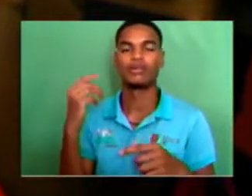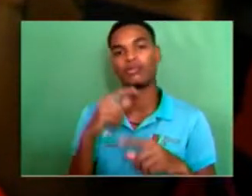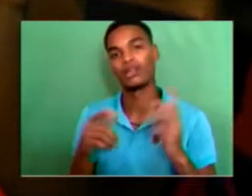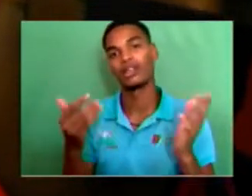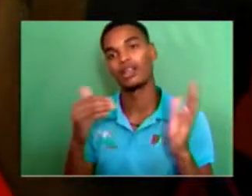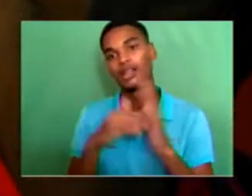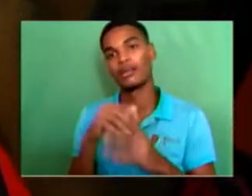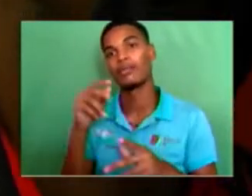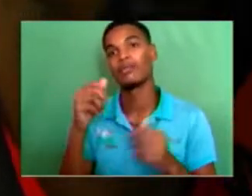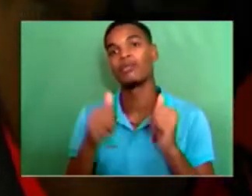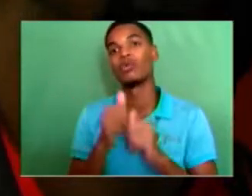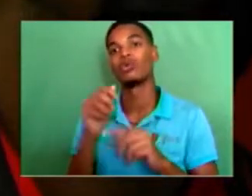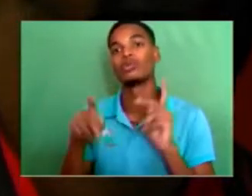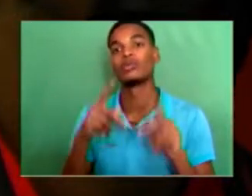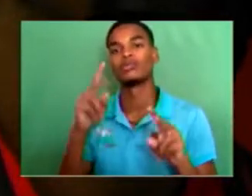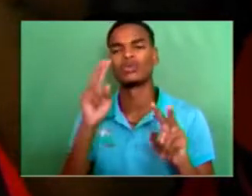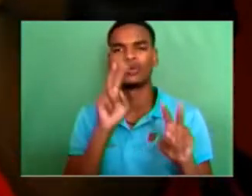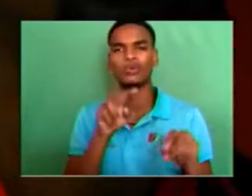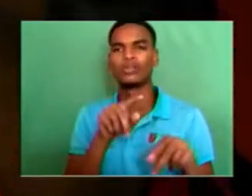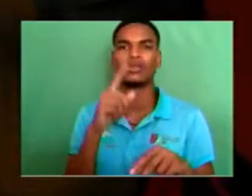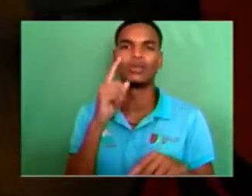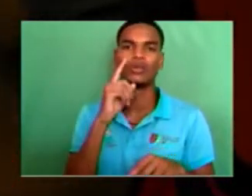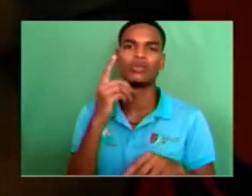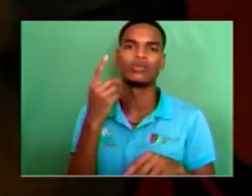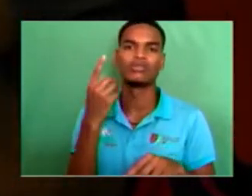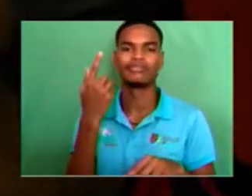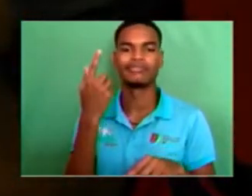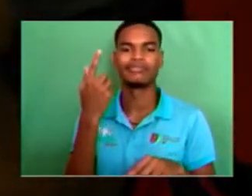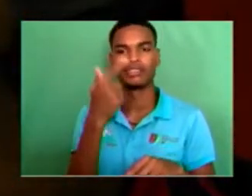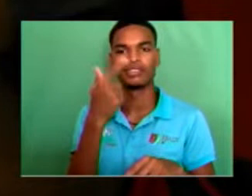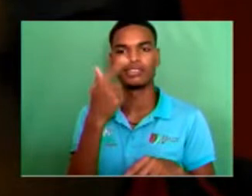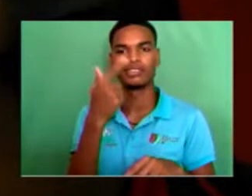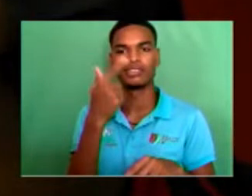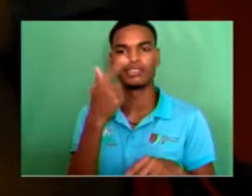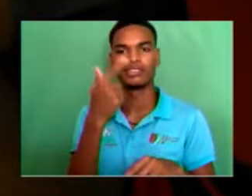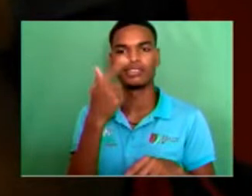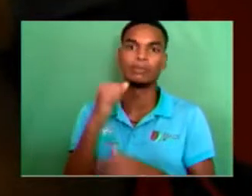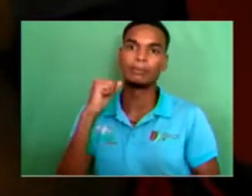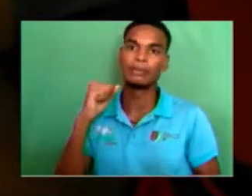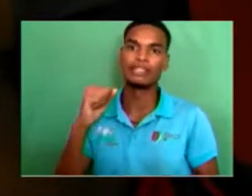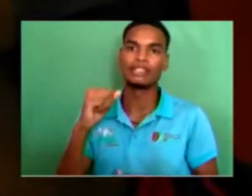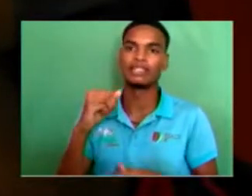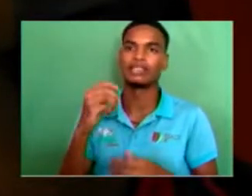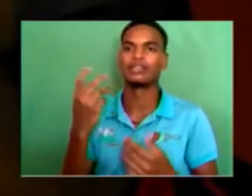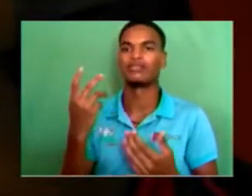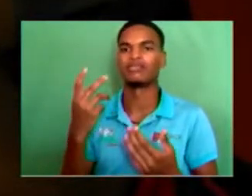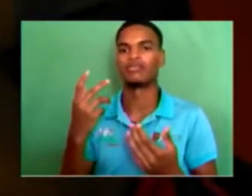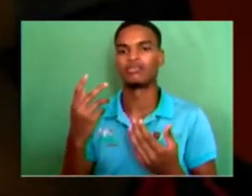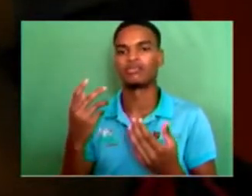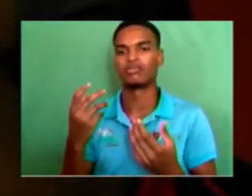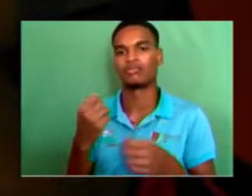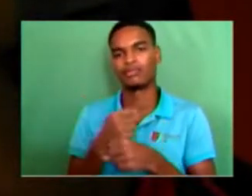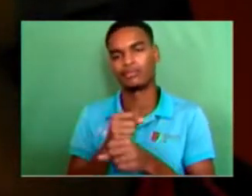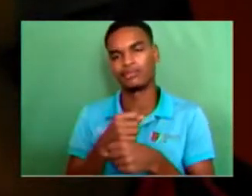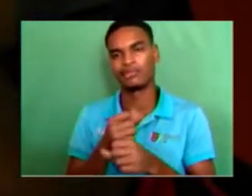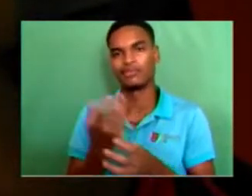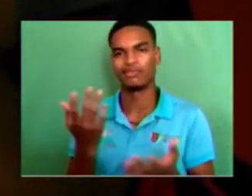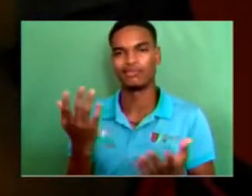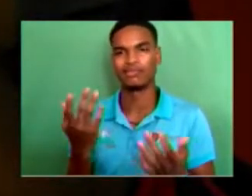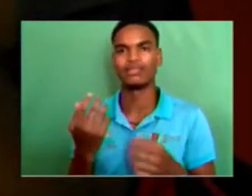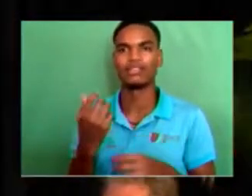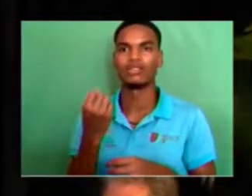looking at this as a high-end new product, right? And in this specific case, it may be